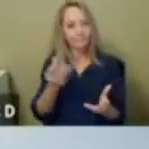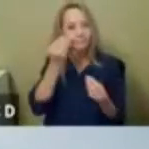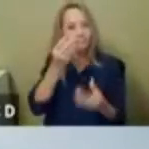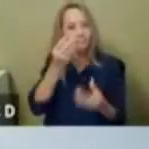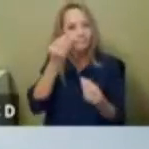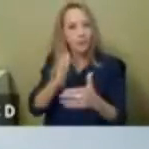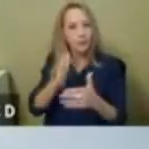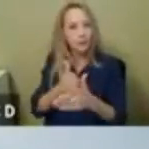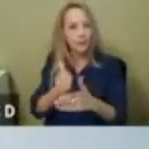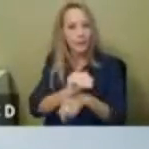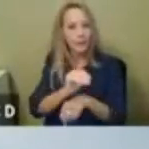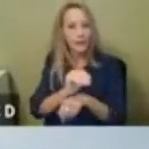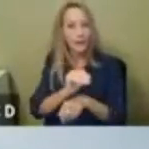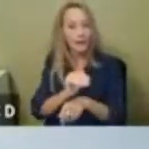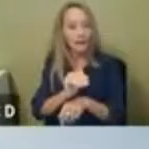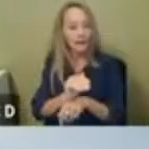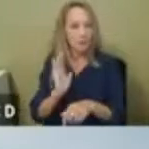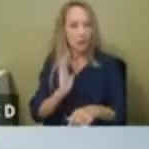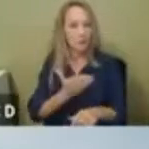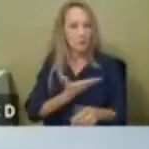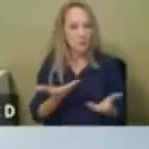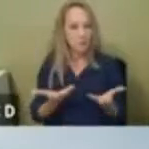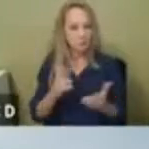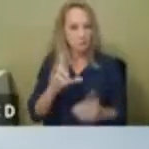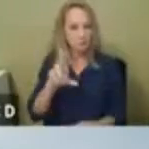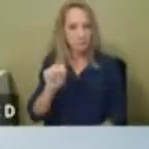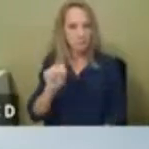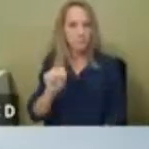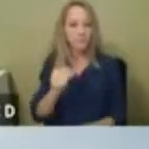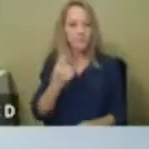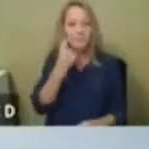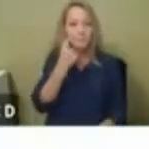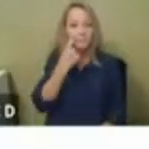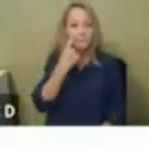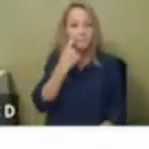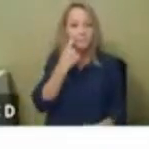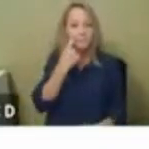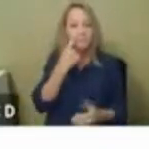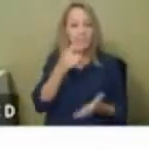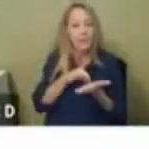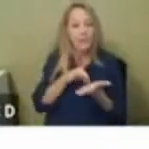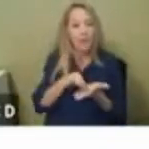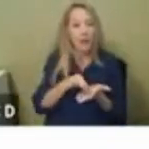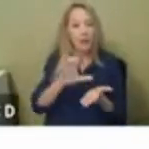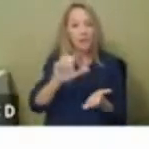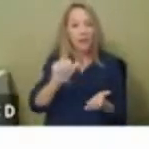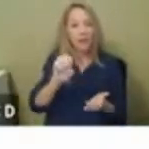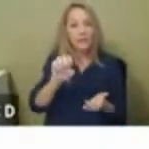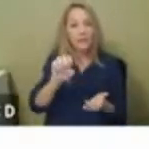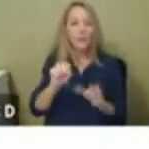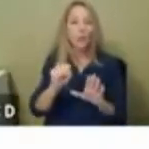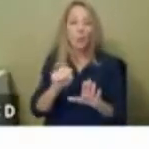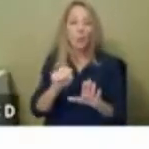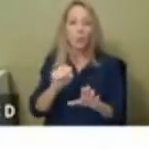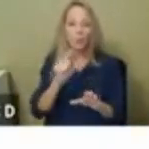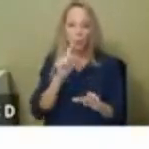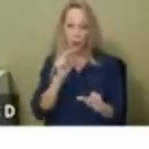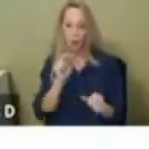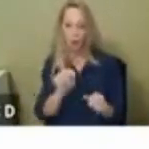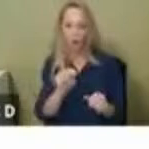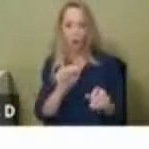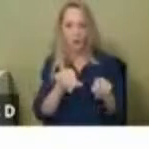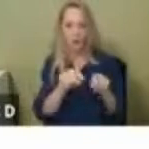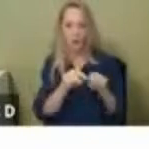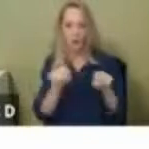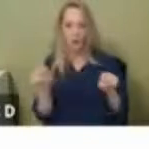all tonight where we are. I want to start with our most recent case count data. And I really want you to look at this graph for a minute,